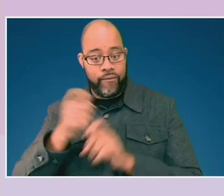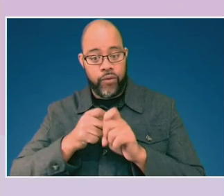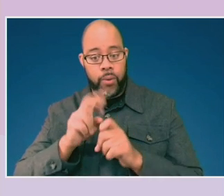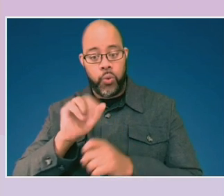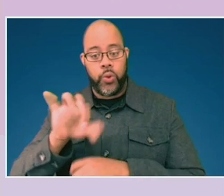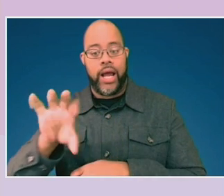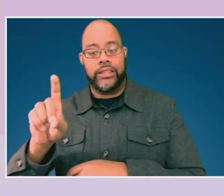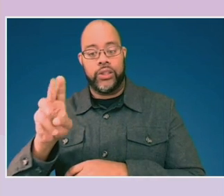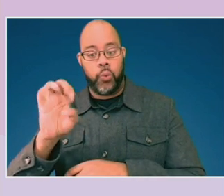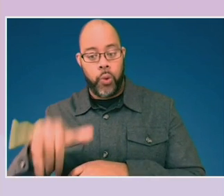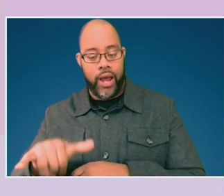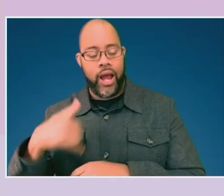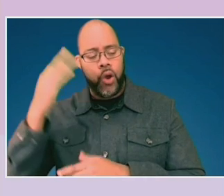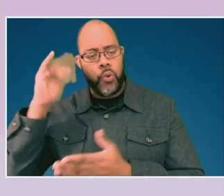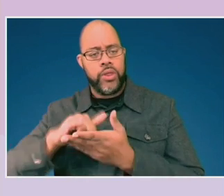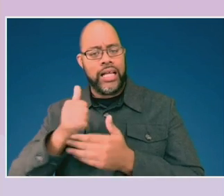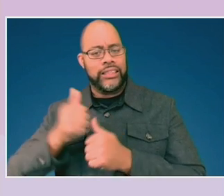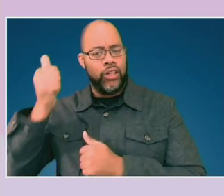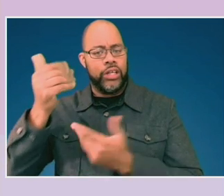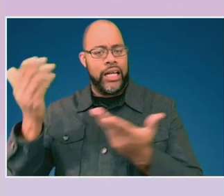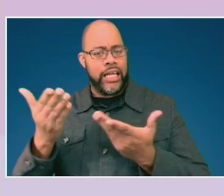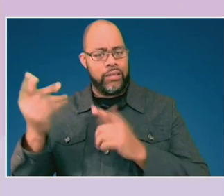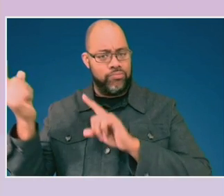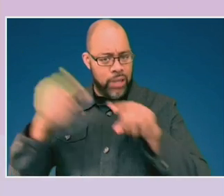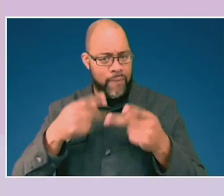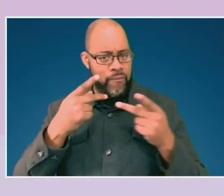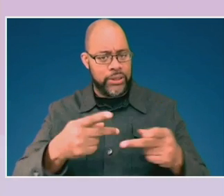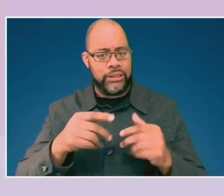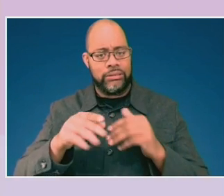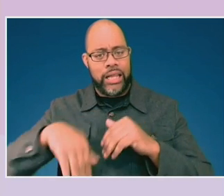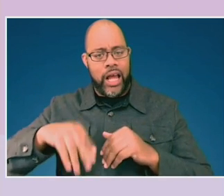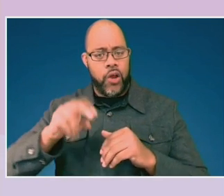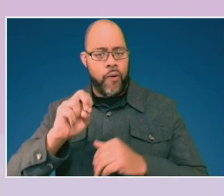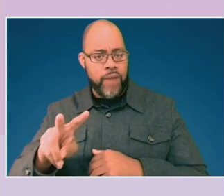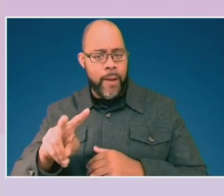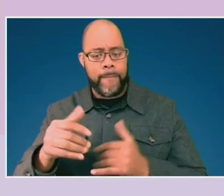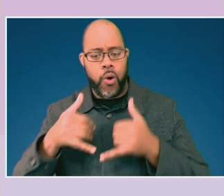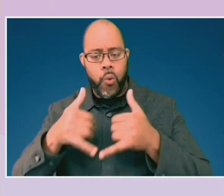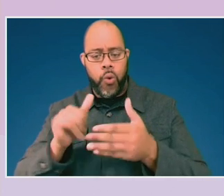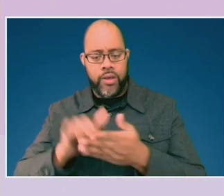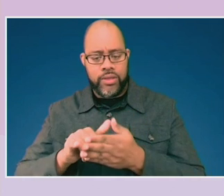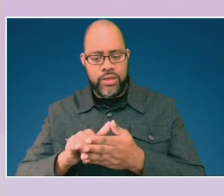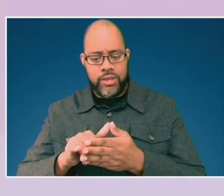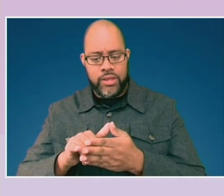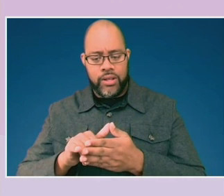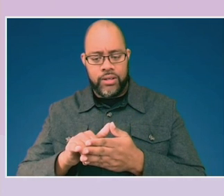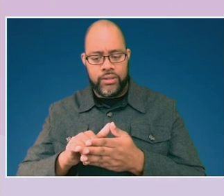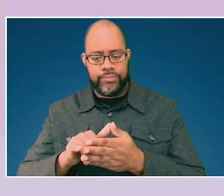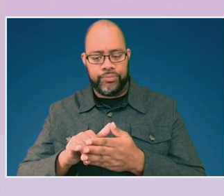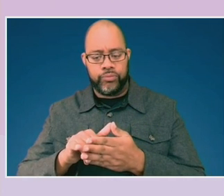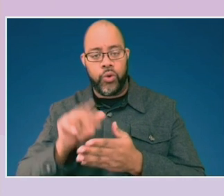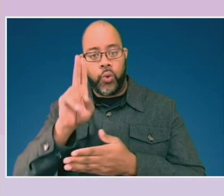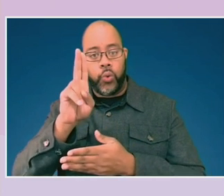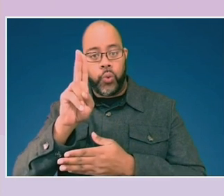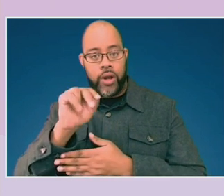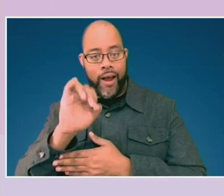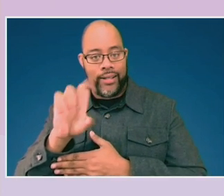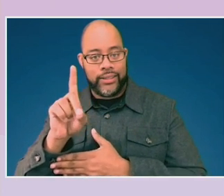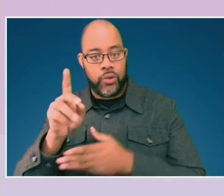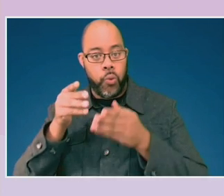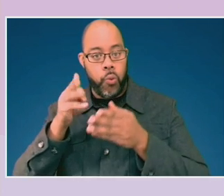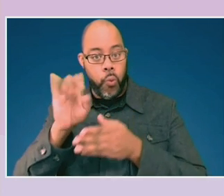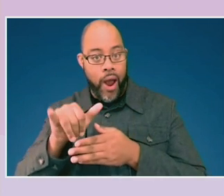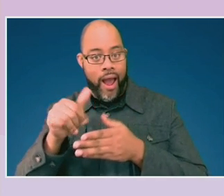was here in late November and awarded the Treasure Valley United Way a large grant. And I know that they're going to be